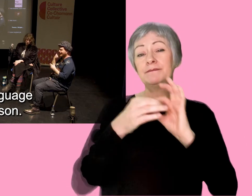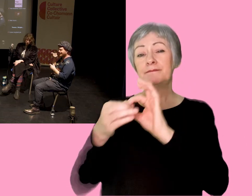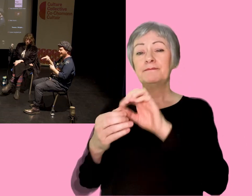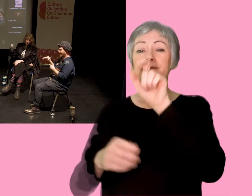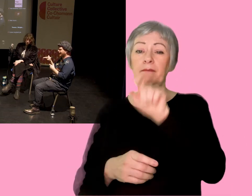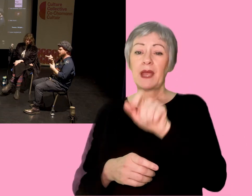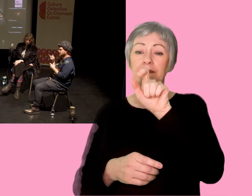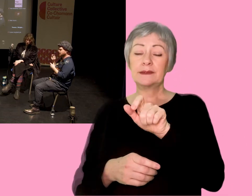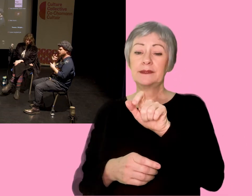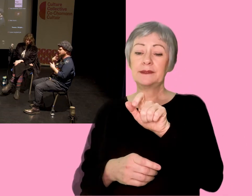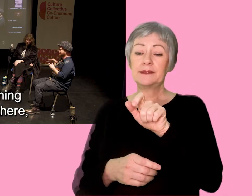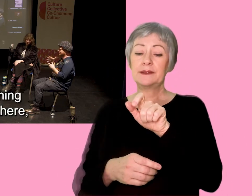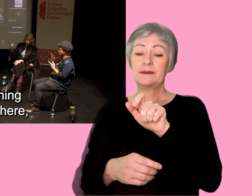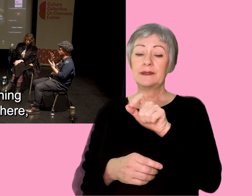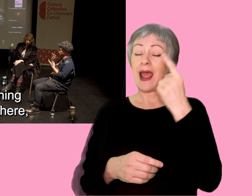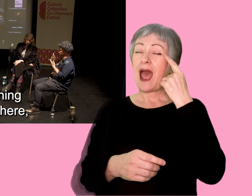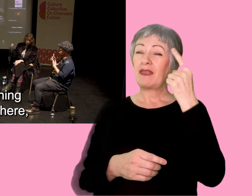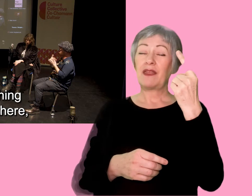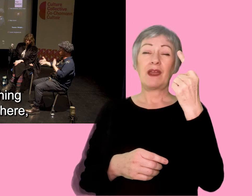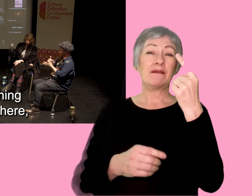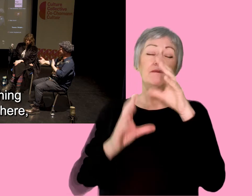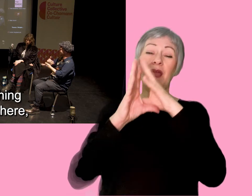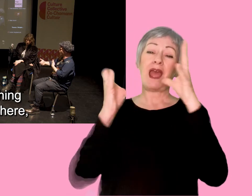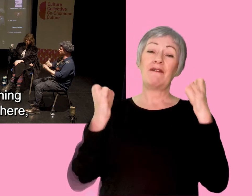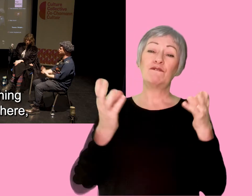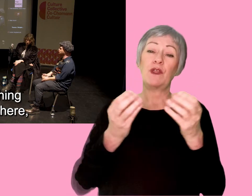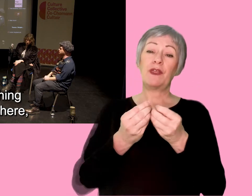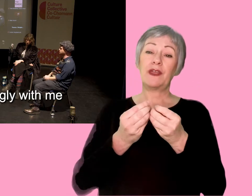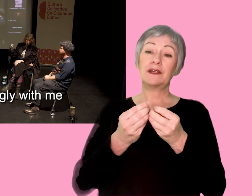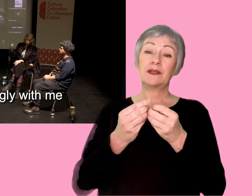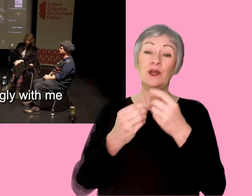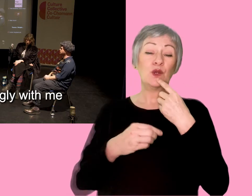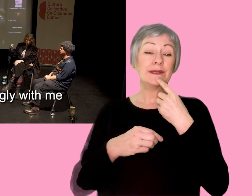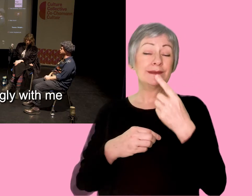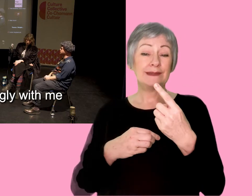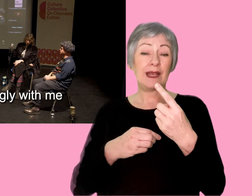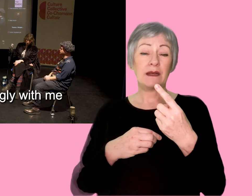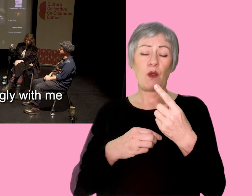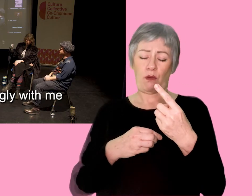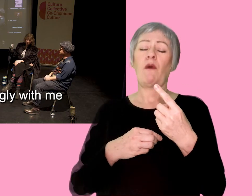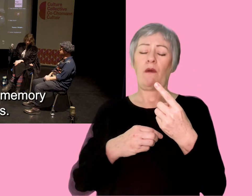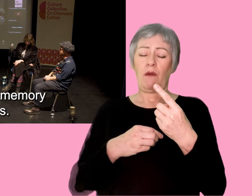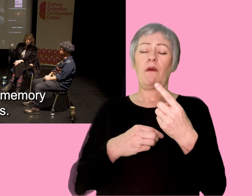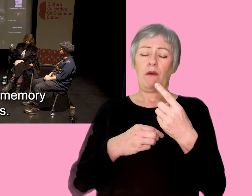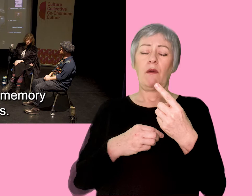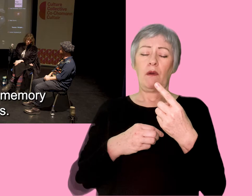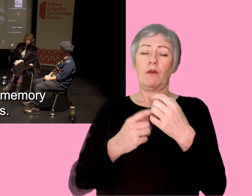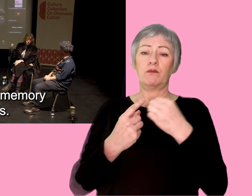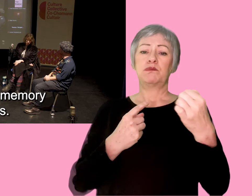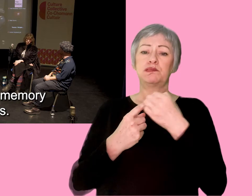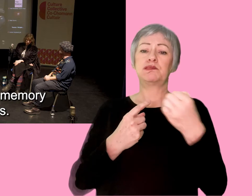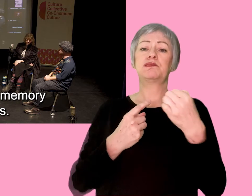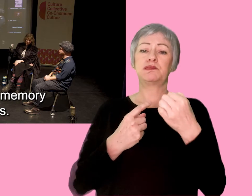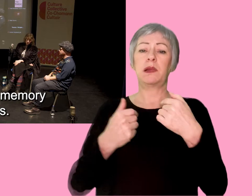person. I think that everything that you're saying there, it just reflects really strongly with me as well. It just